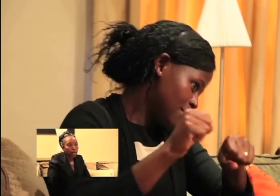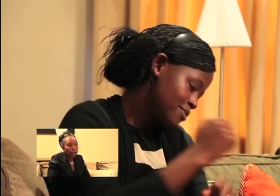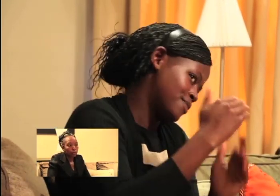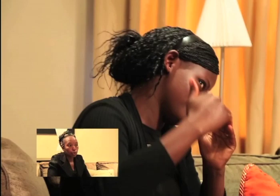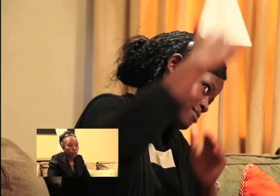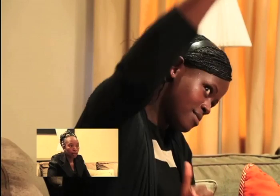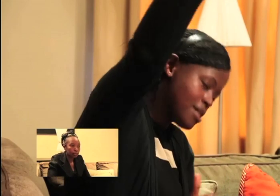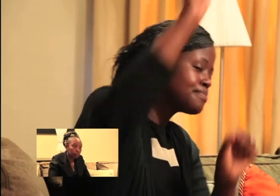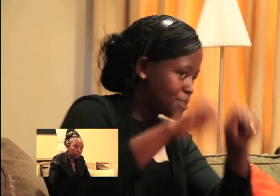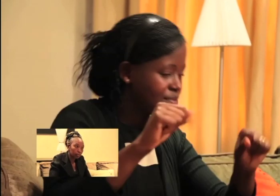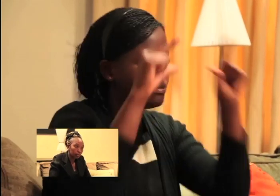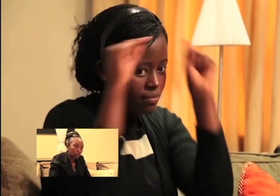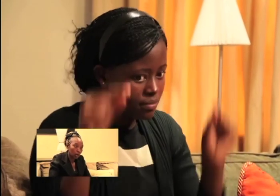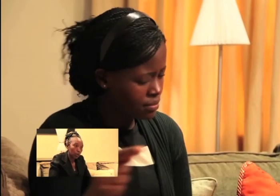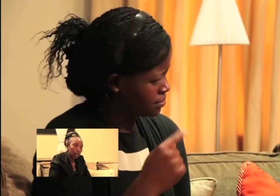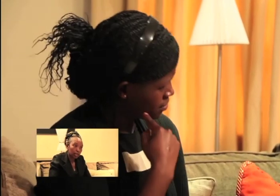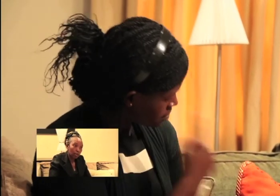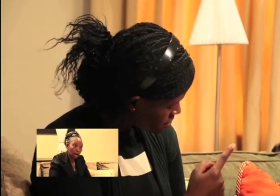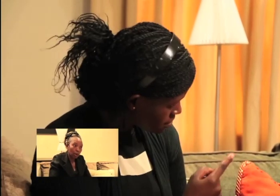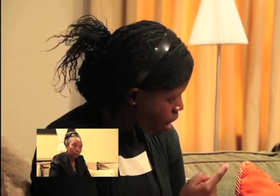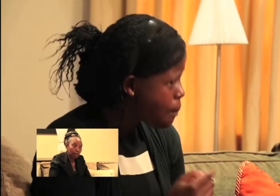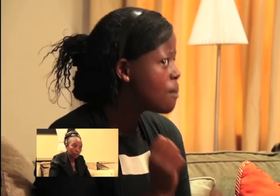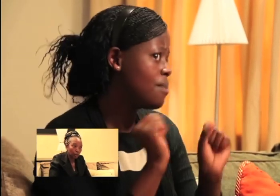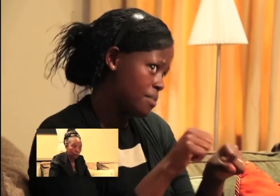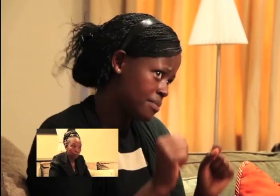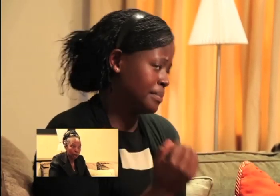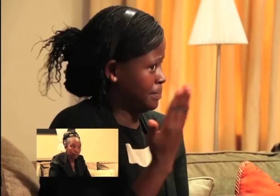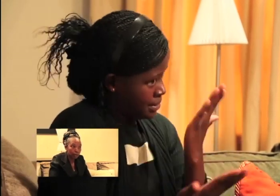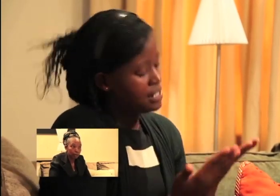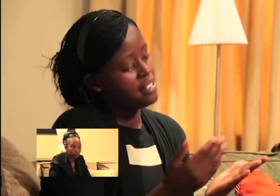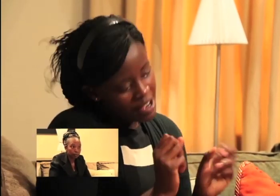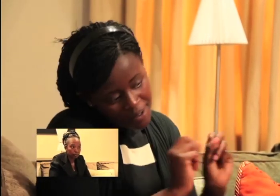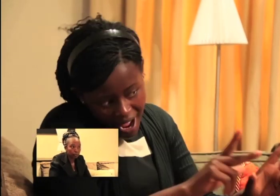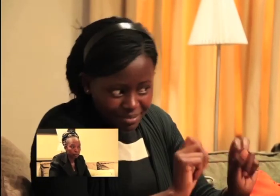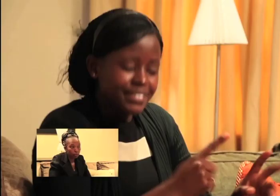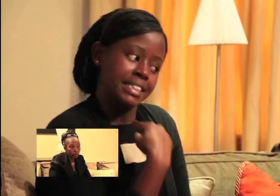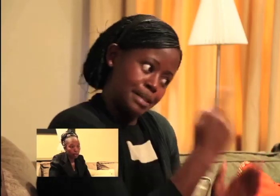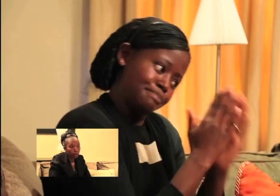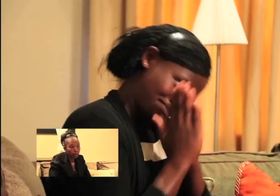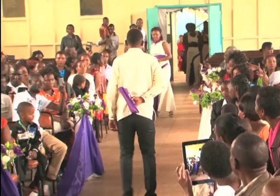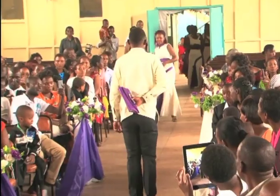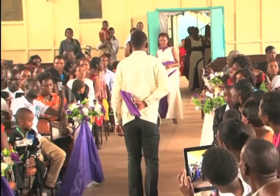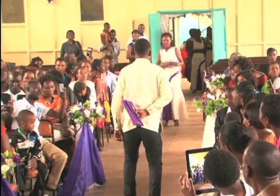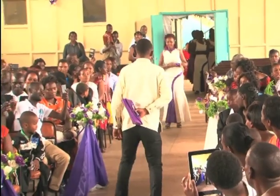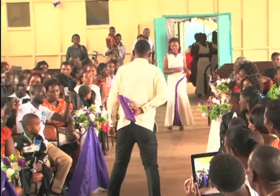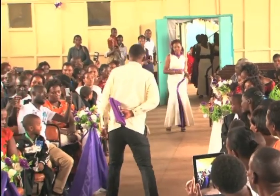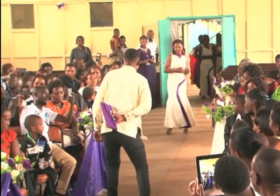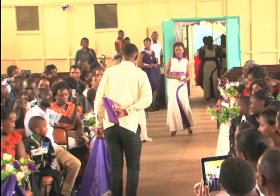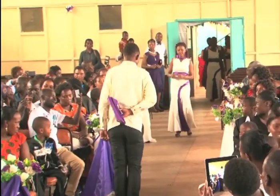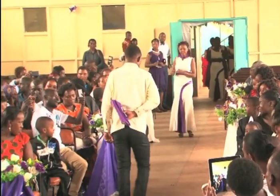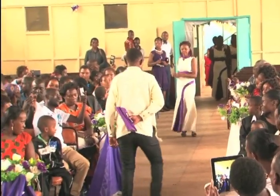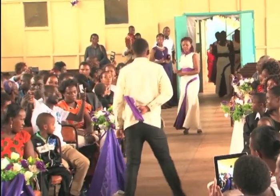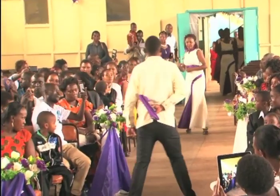and we had time together. We read them our plans, know our plans. And then the parents, they were